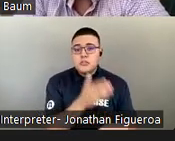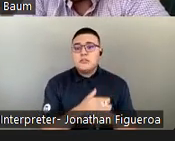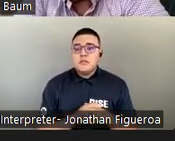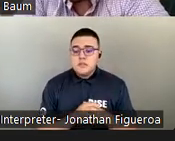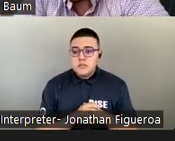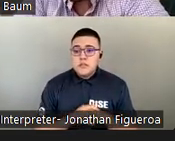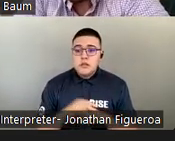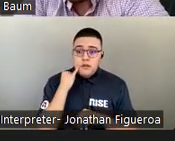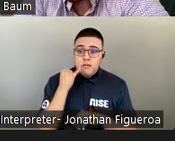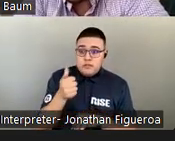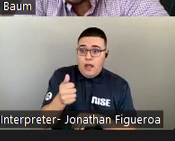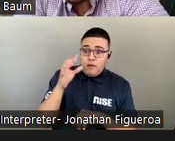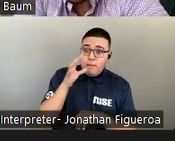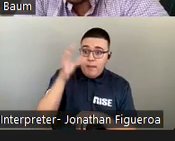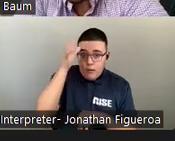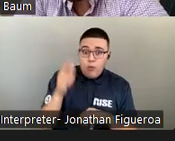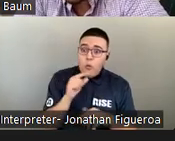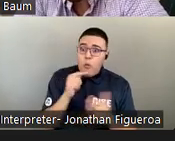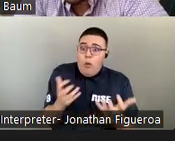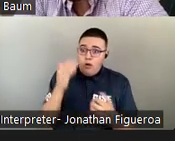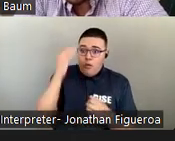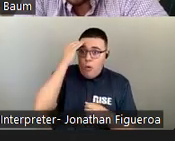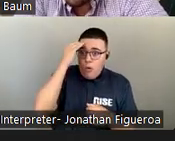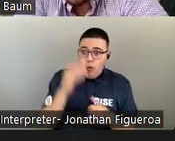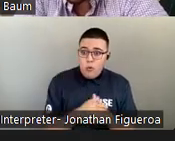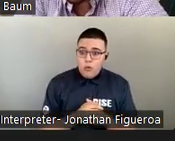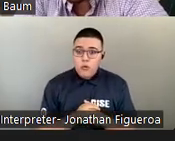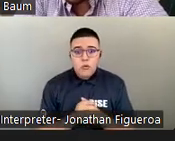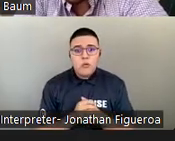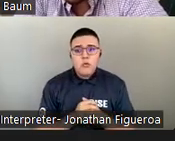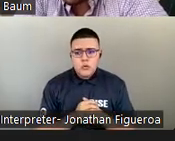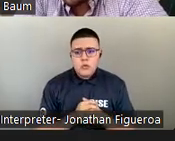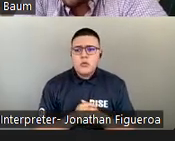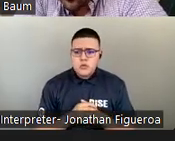If you're that parent that wants to know, you're likely asking that question and